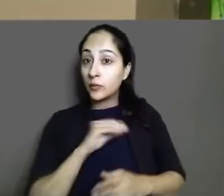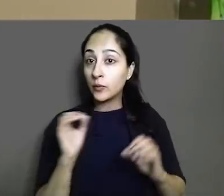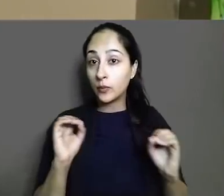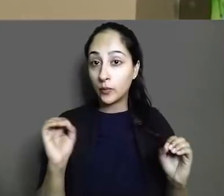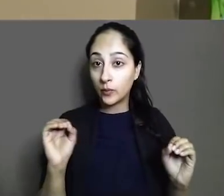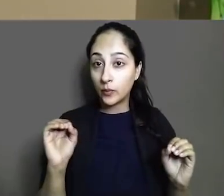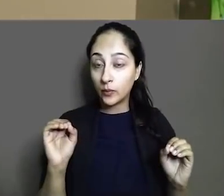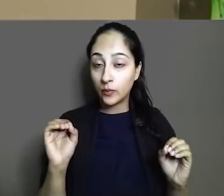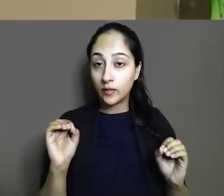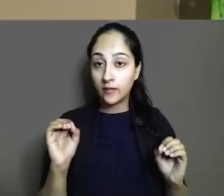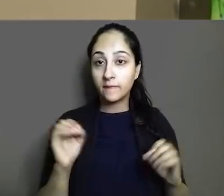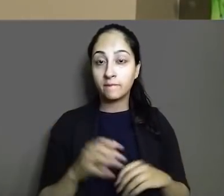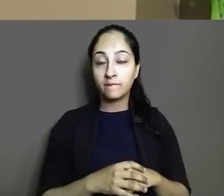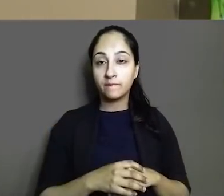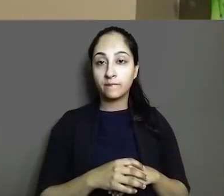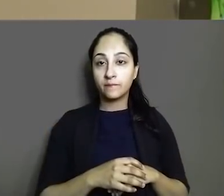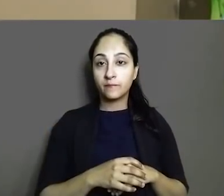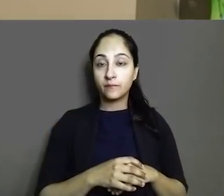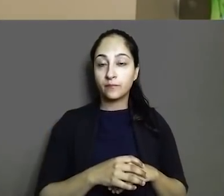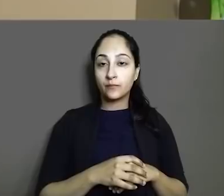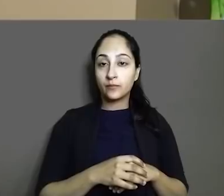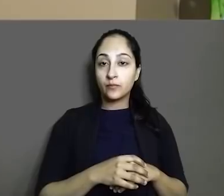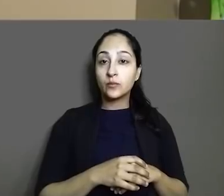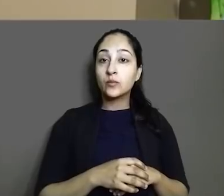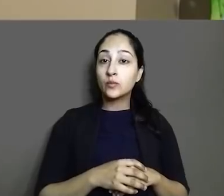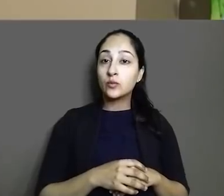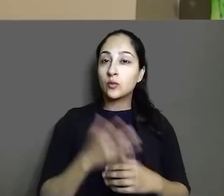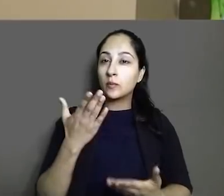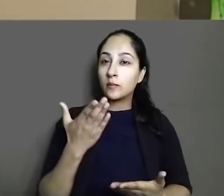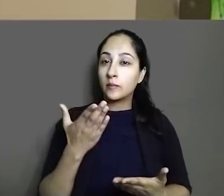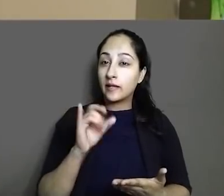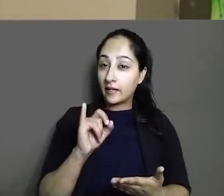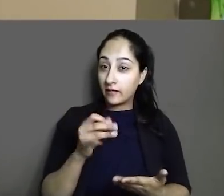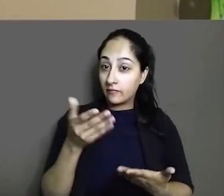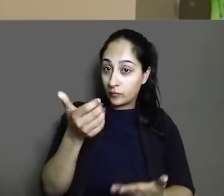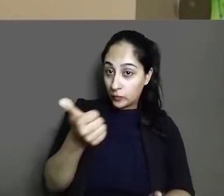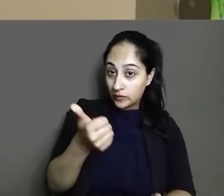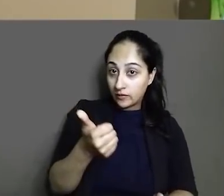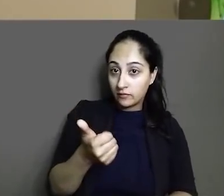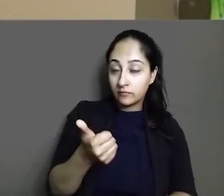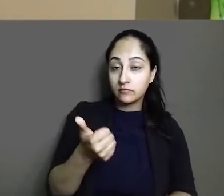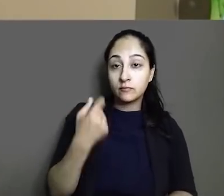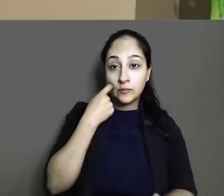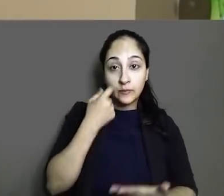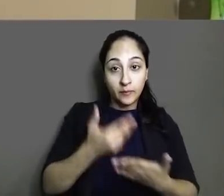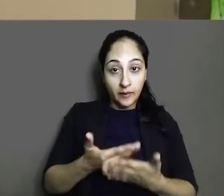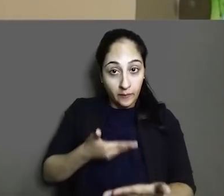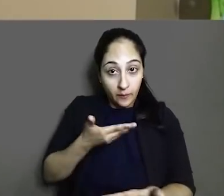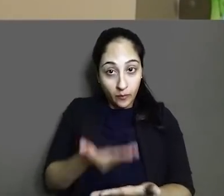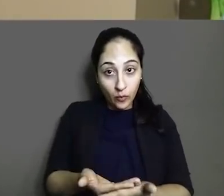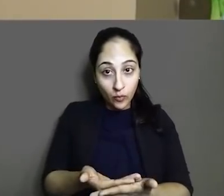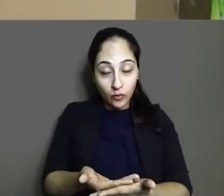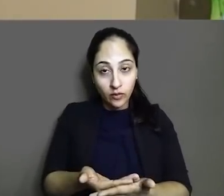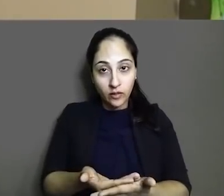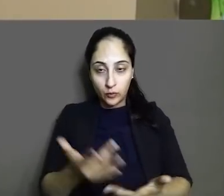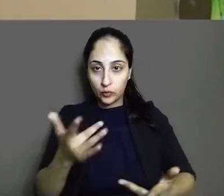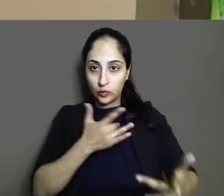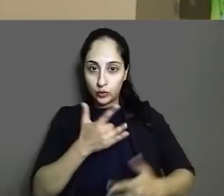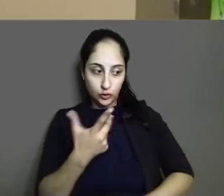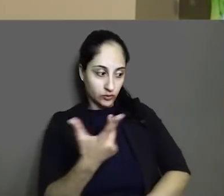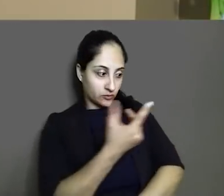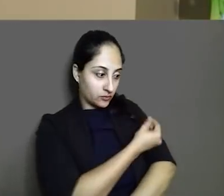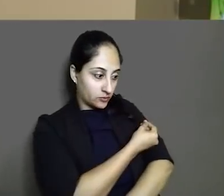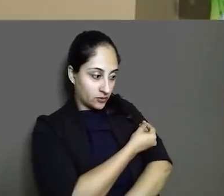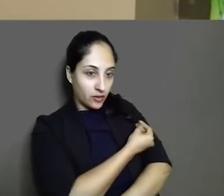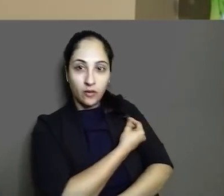that they perhaps should wait at least 1 to 2 months after getting the vaccine to try and get pregnant. The best thing